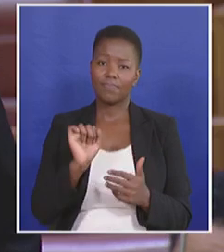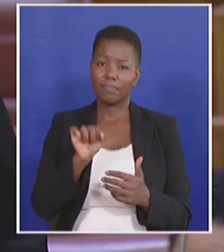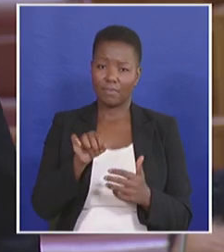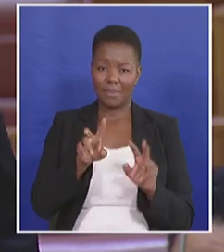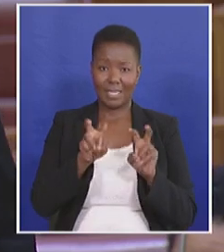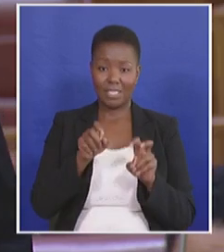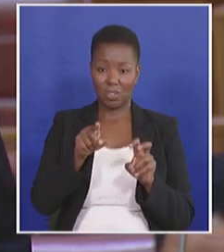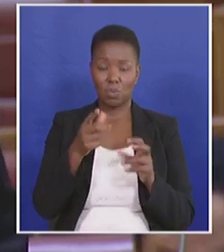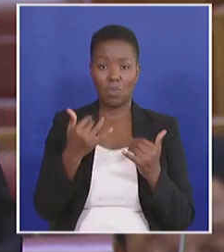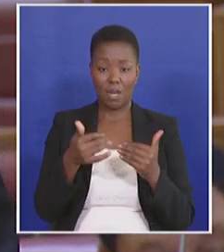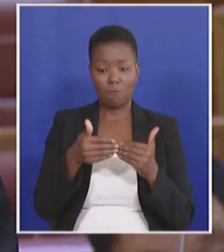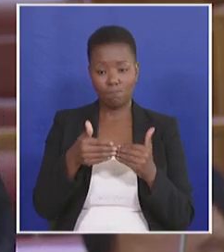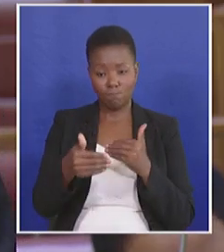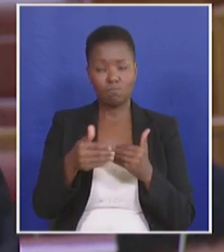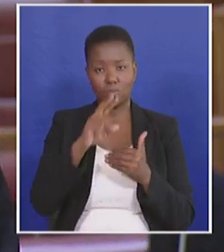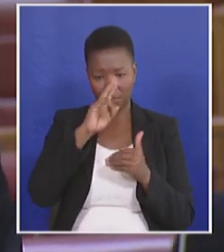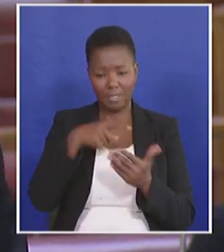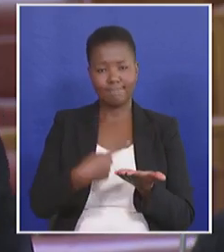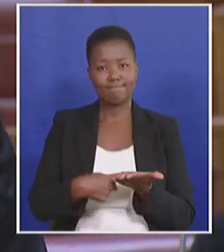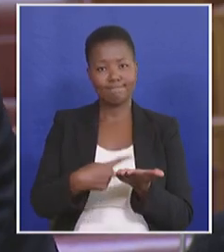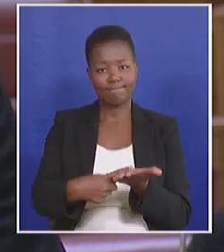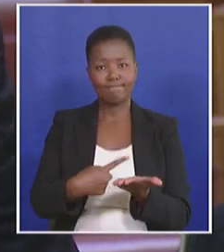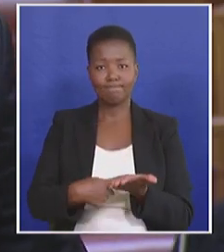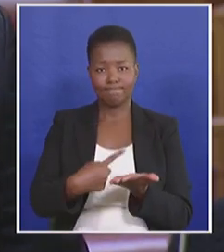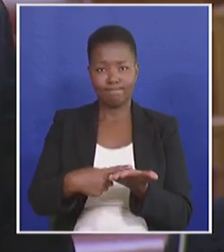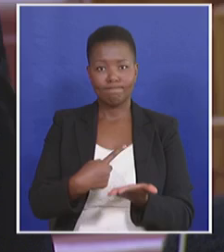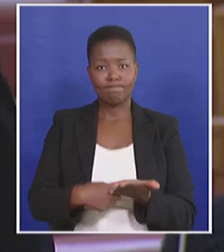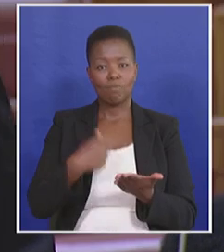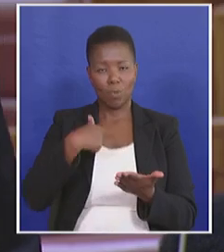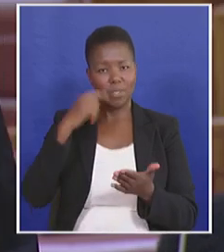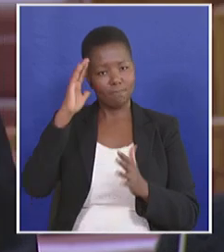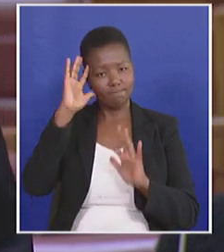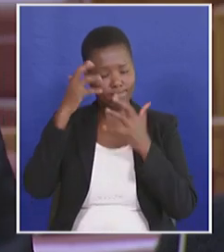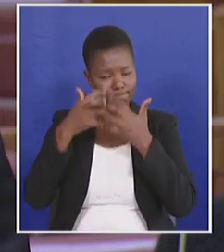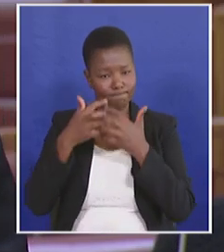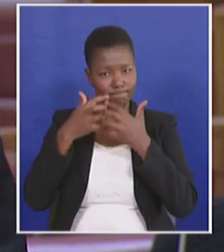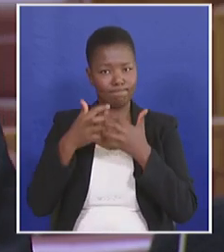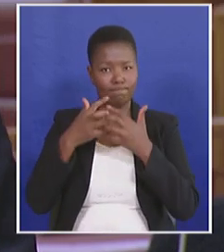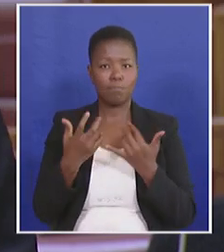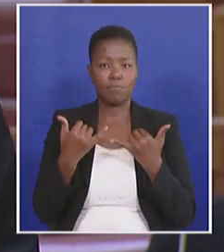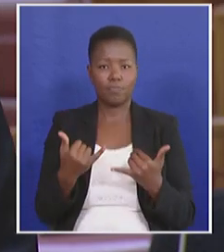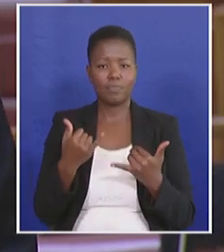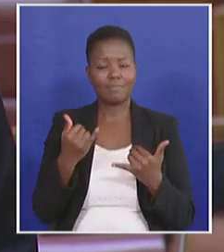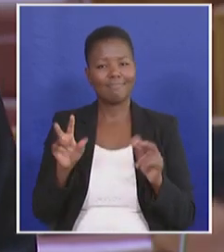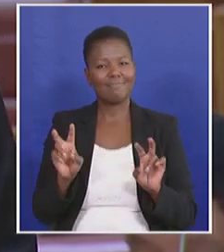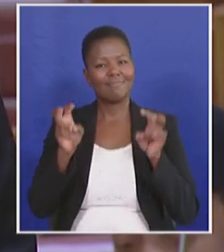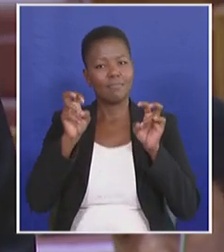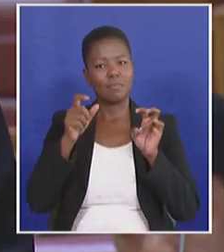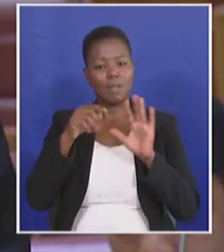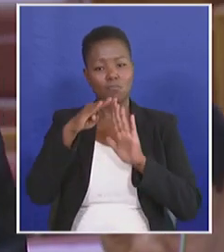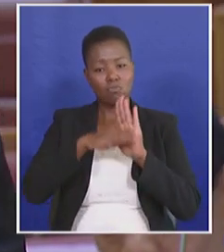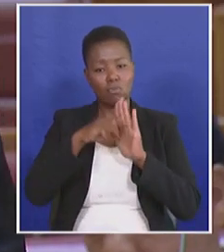is under consideration from our side as part of the back to